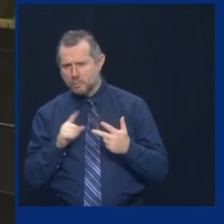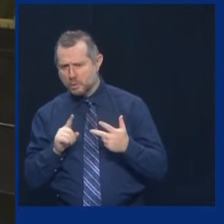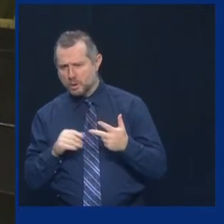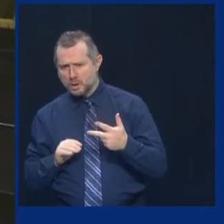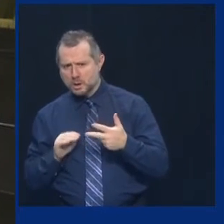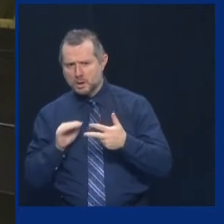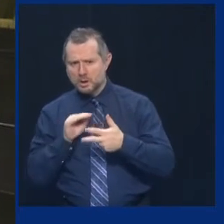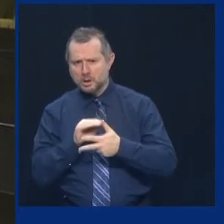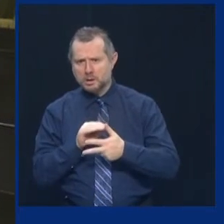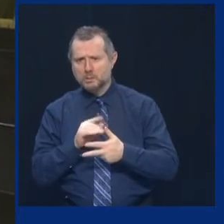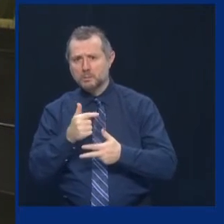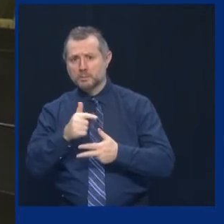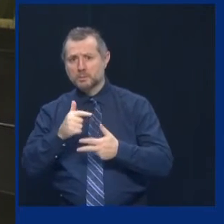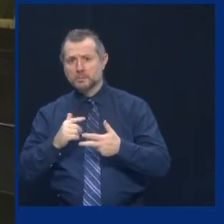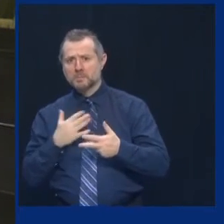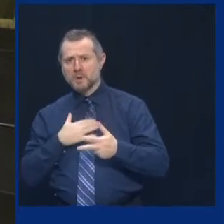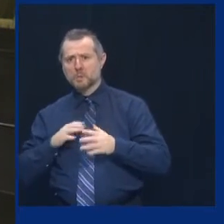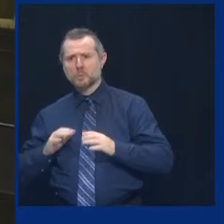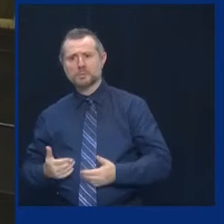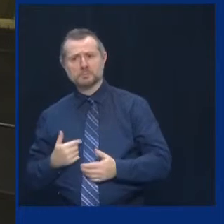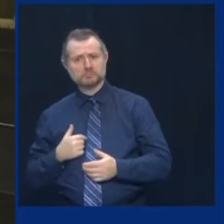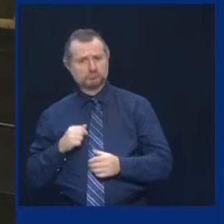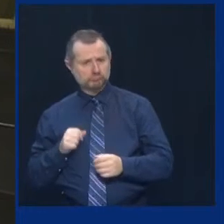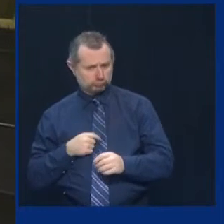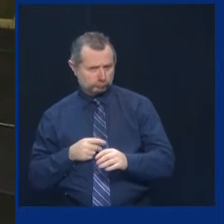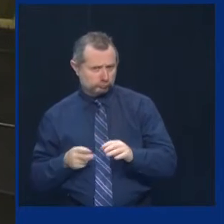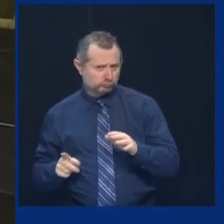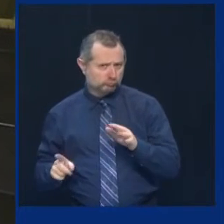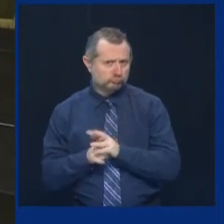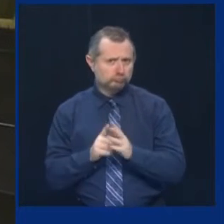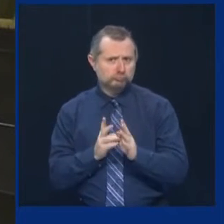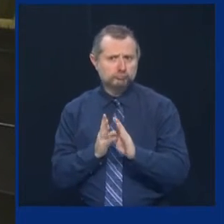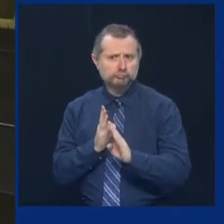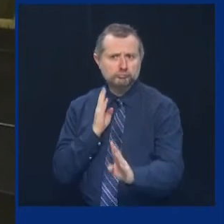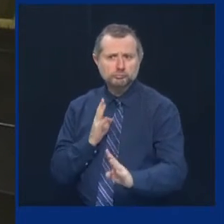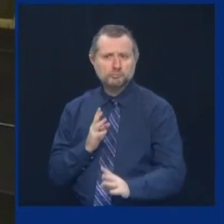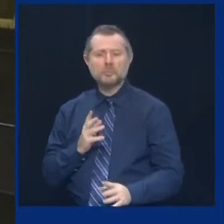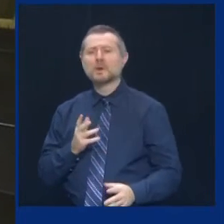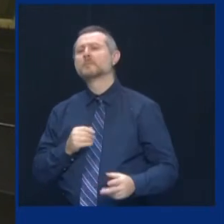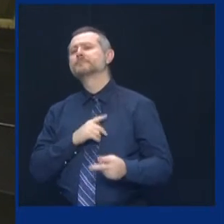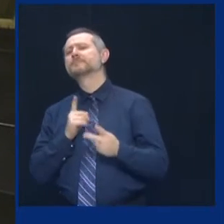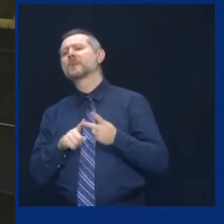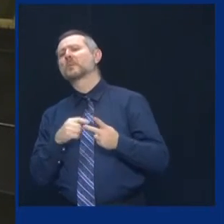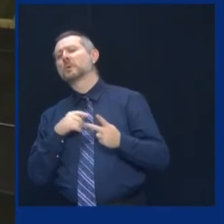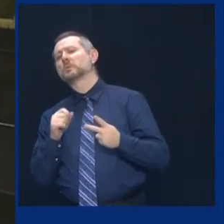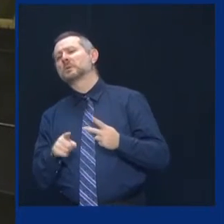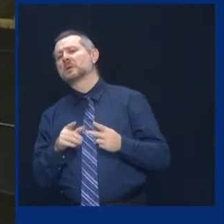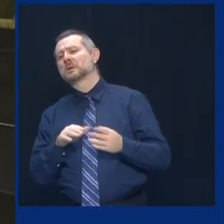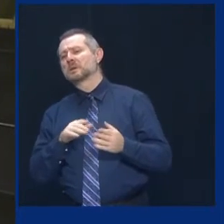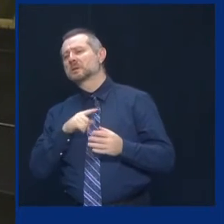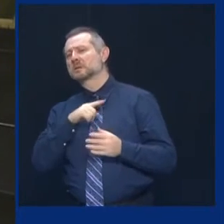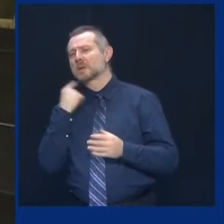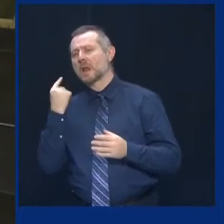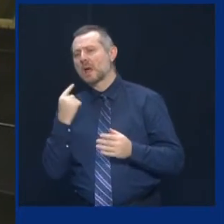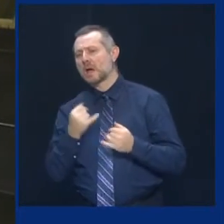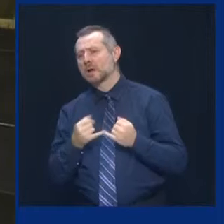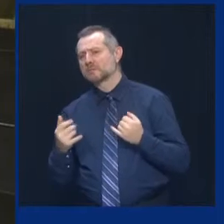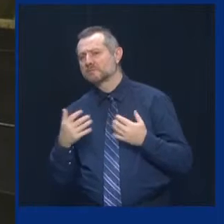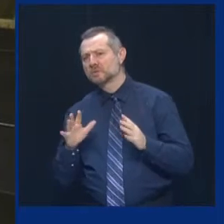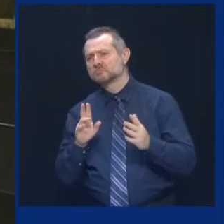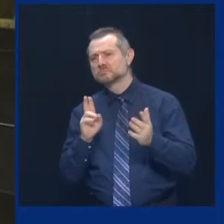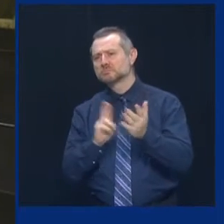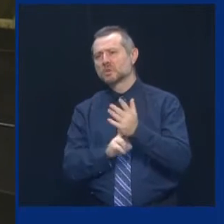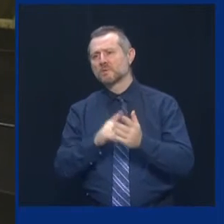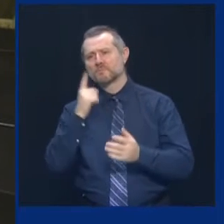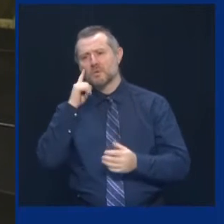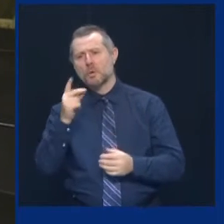comes? And a little bit unrelated, the deadline to sign the automatic voter registration is tomorrow. Do